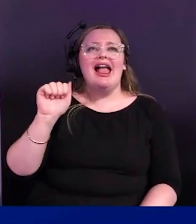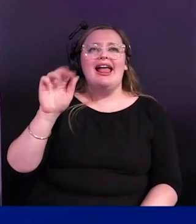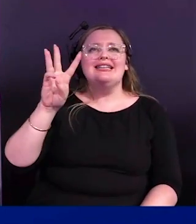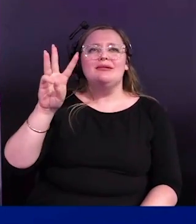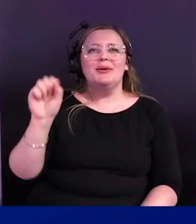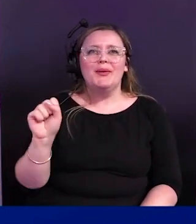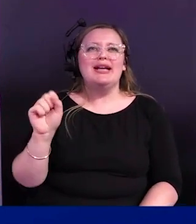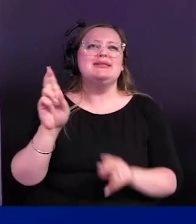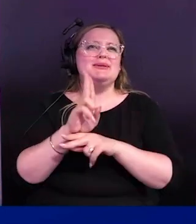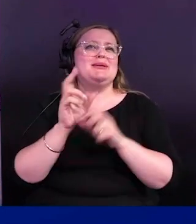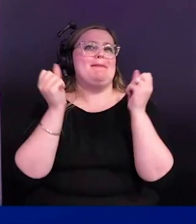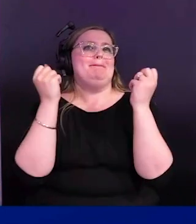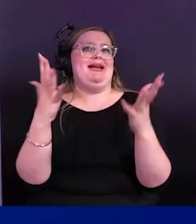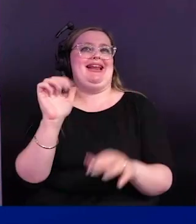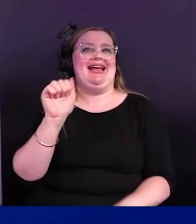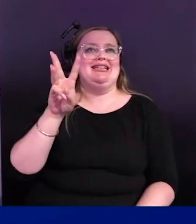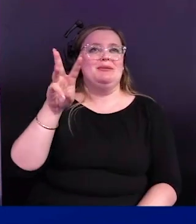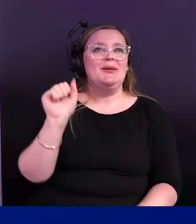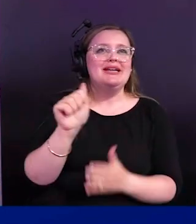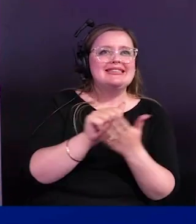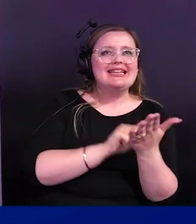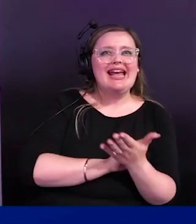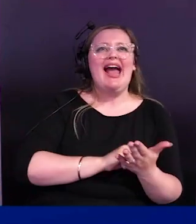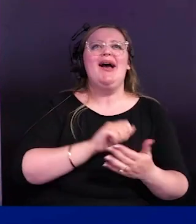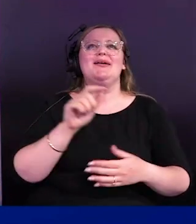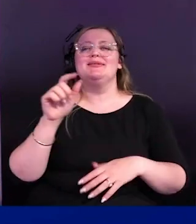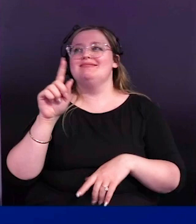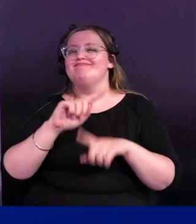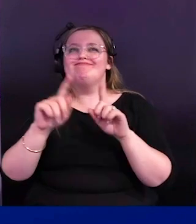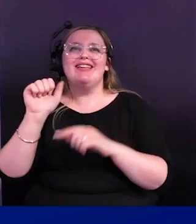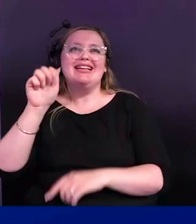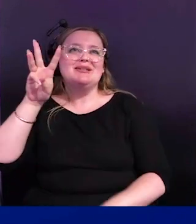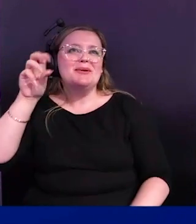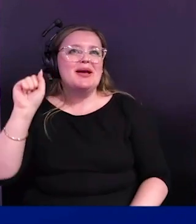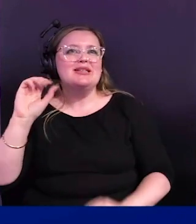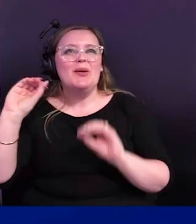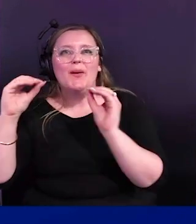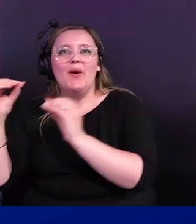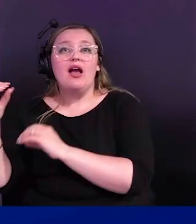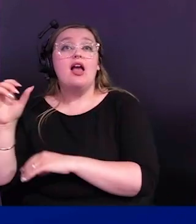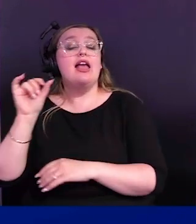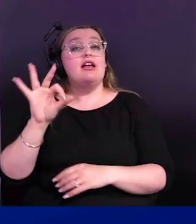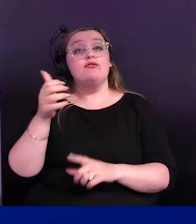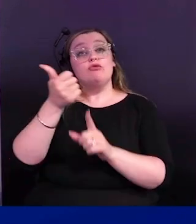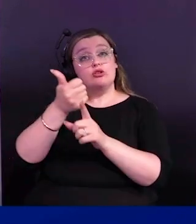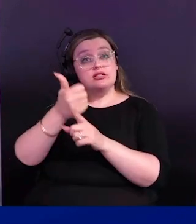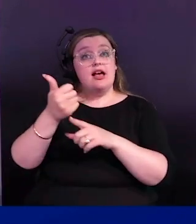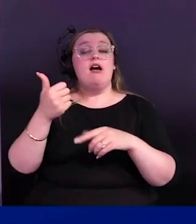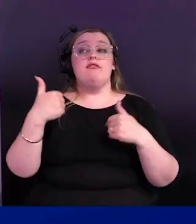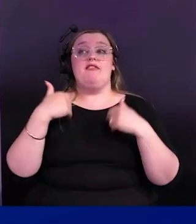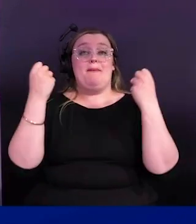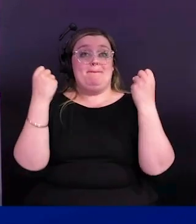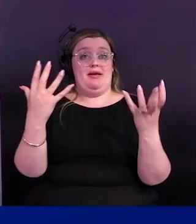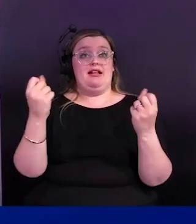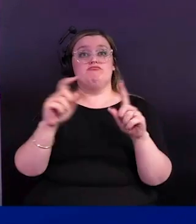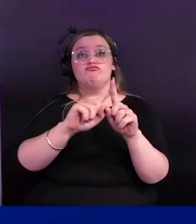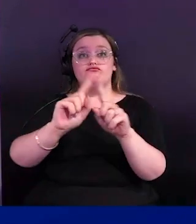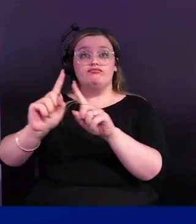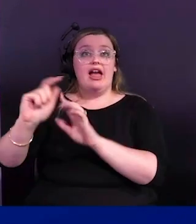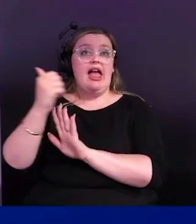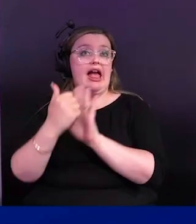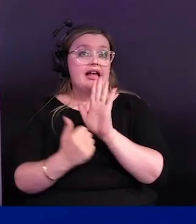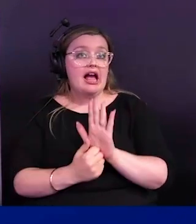multiple AWS accounts with AWS organizations. So if you're someone that has multiple accounts, and when you